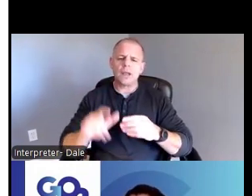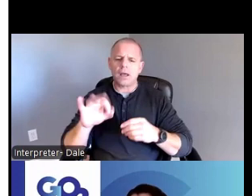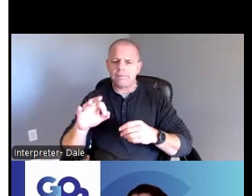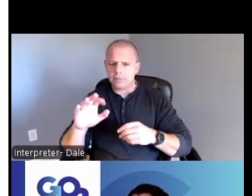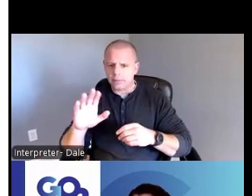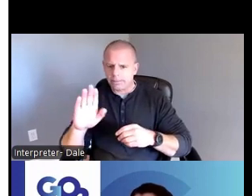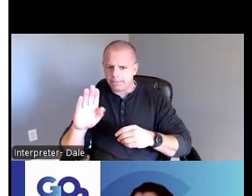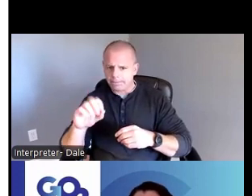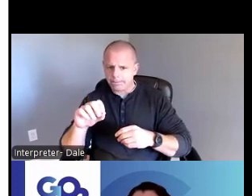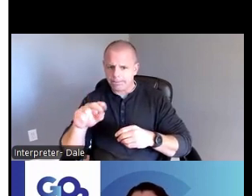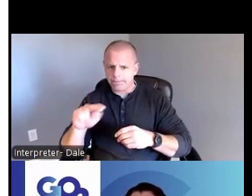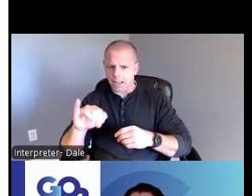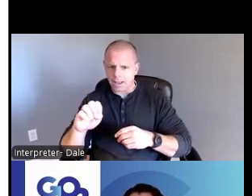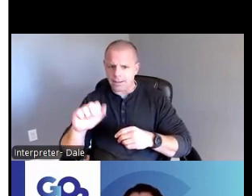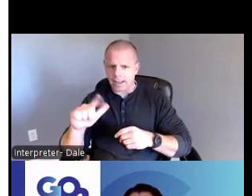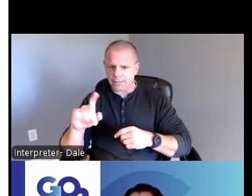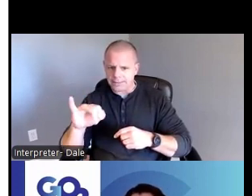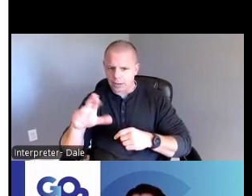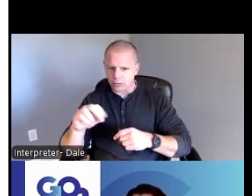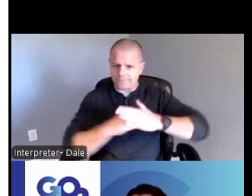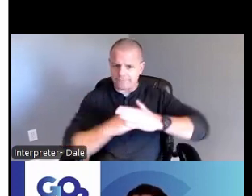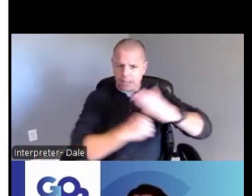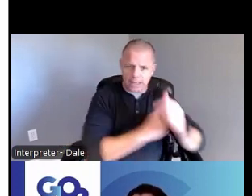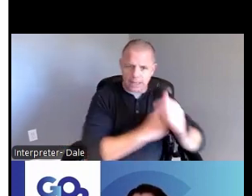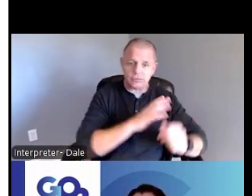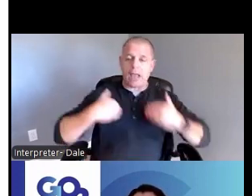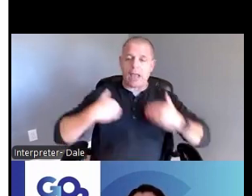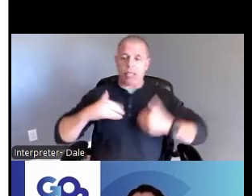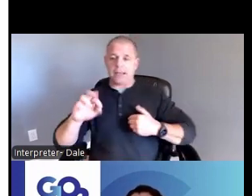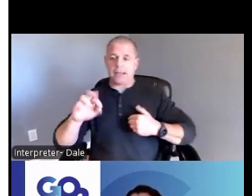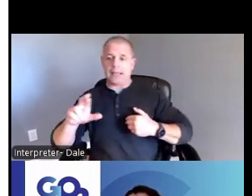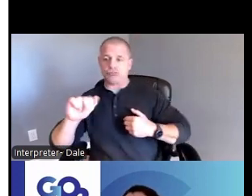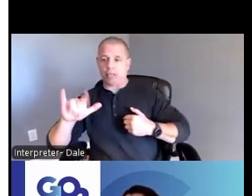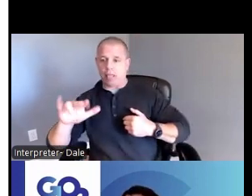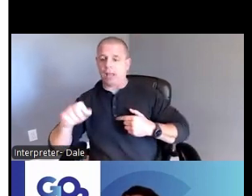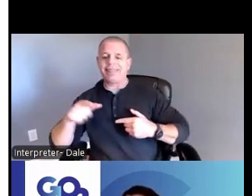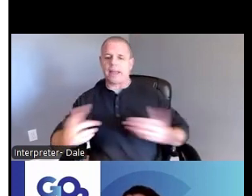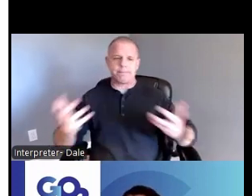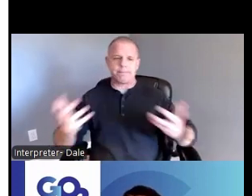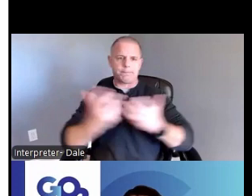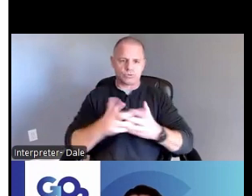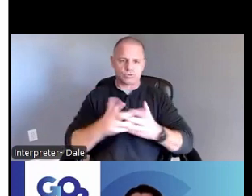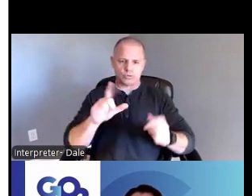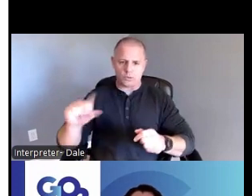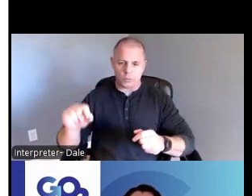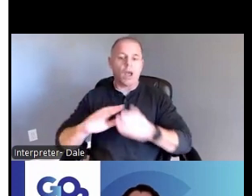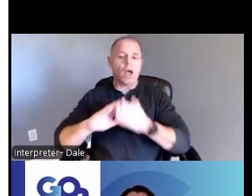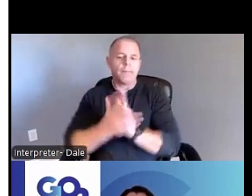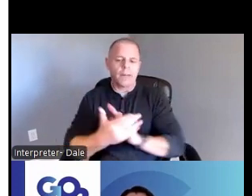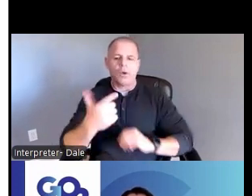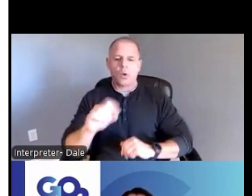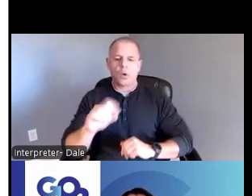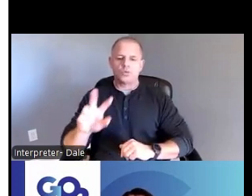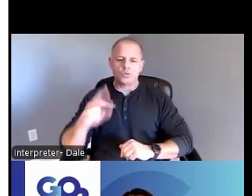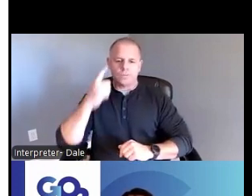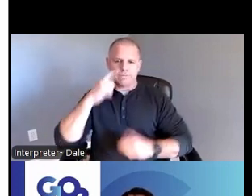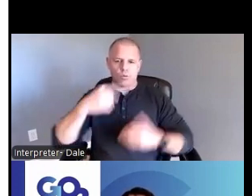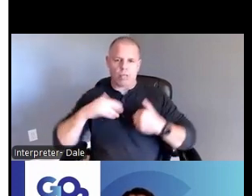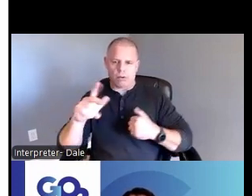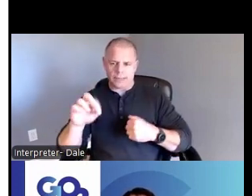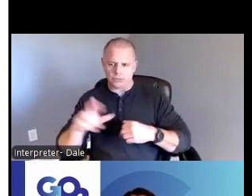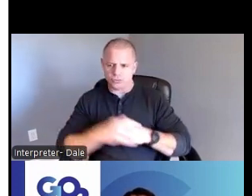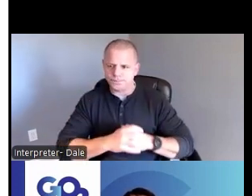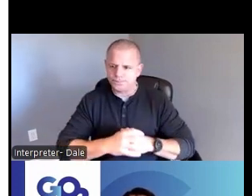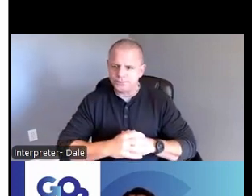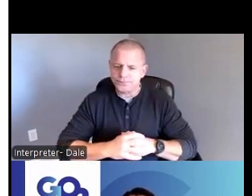and the Lung Cancer Alliance, and they merged in 2020 to become Go-To for Lung Cancer. So right here,